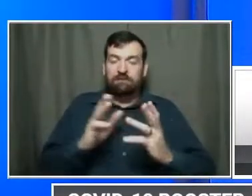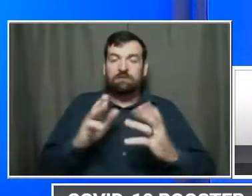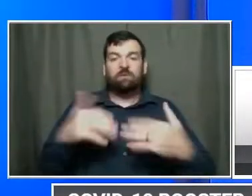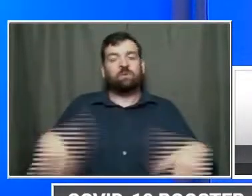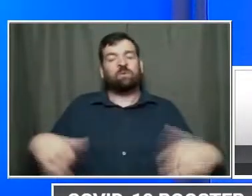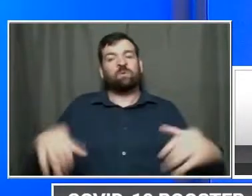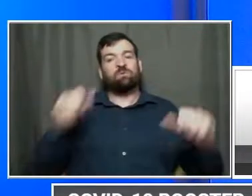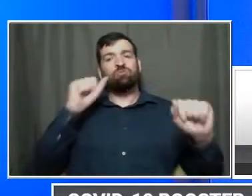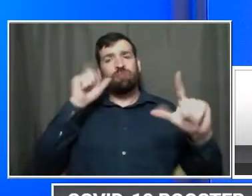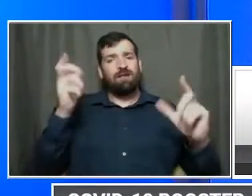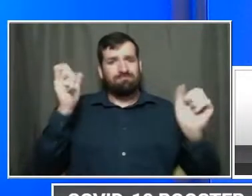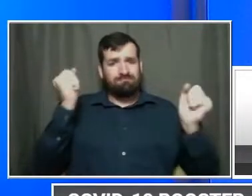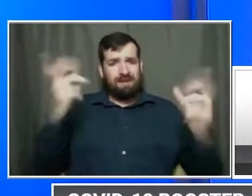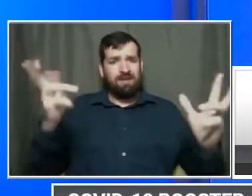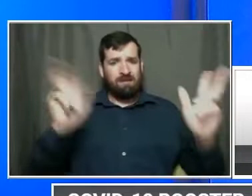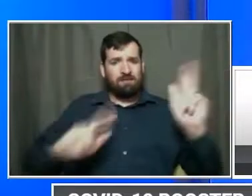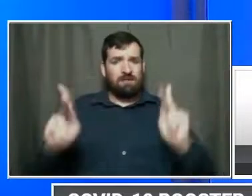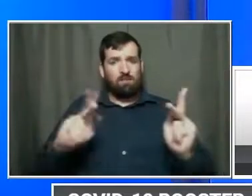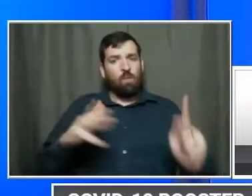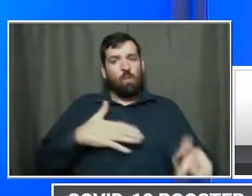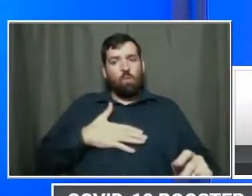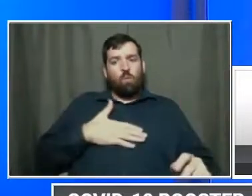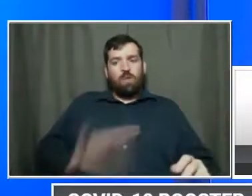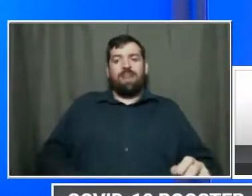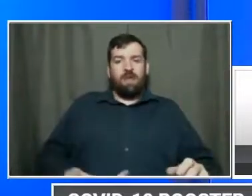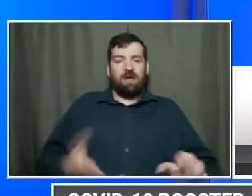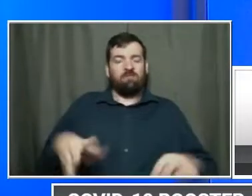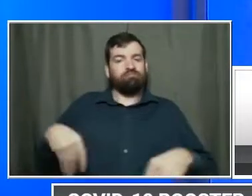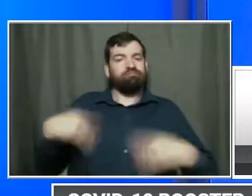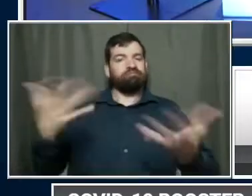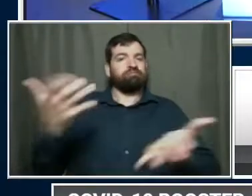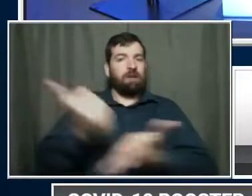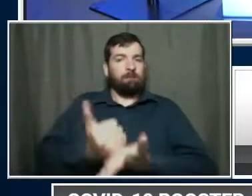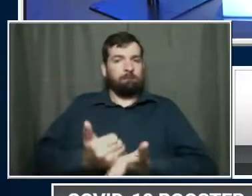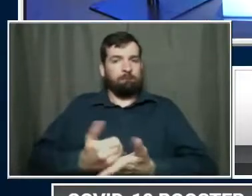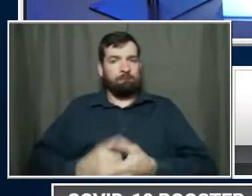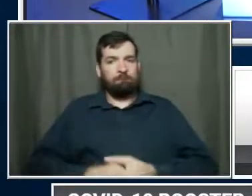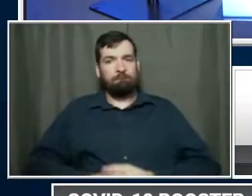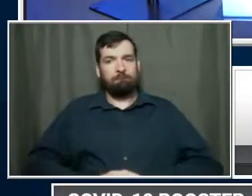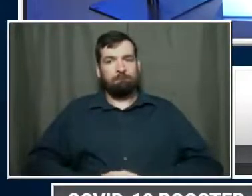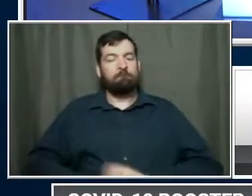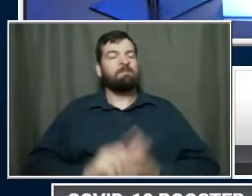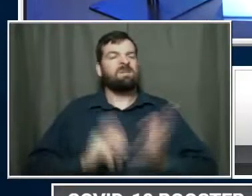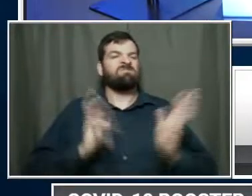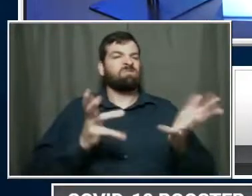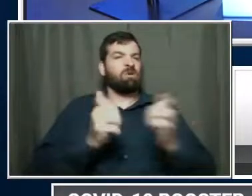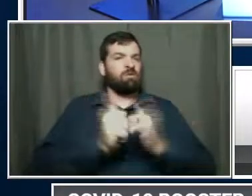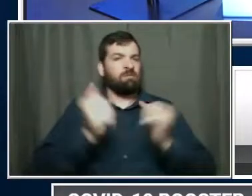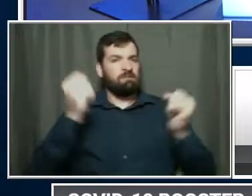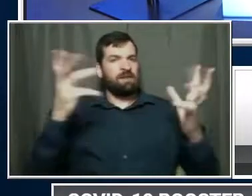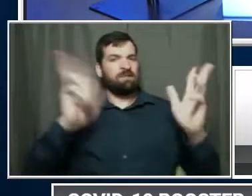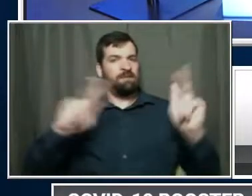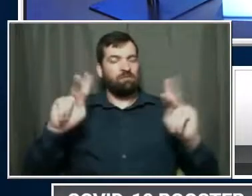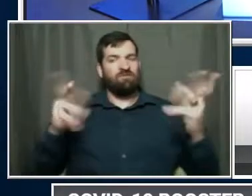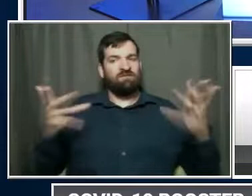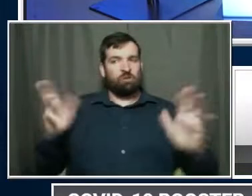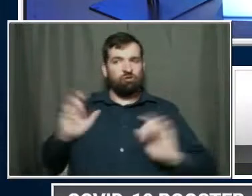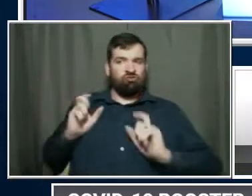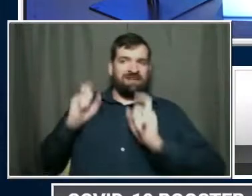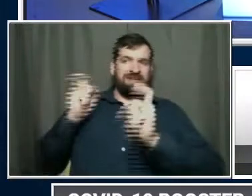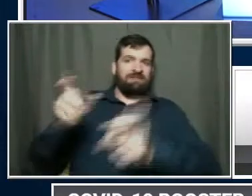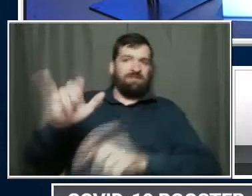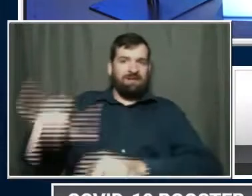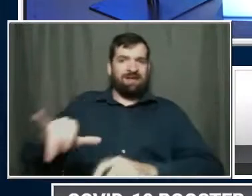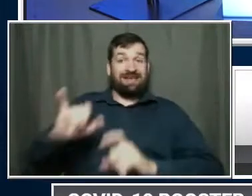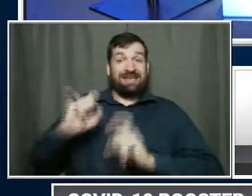are willing to give help for you. Well, and I've talked to many people who have given that gift of life, and they've said, I didn't have